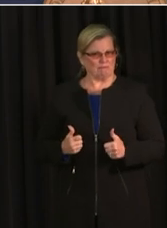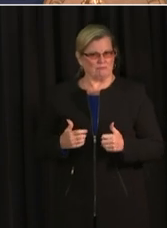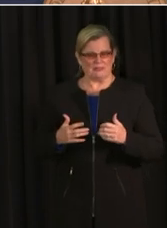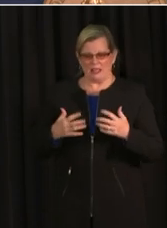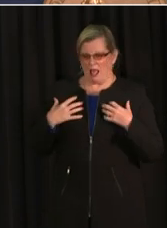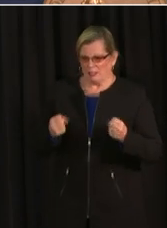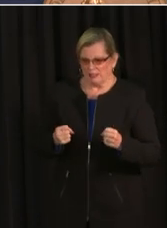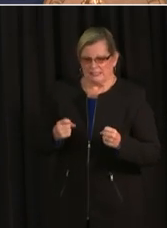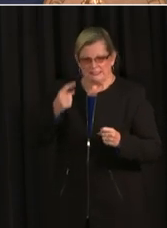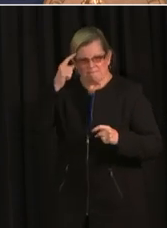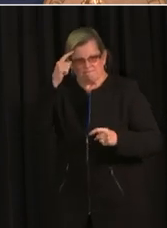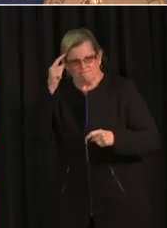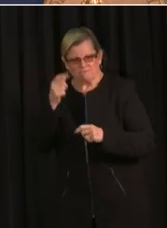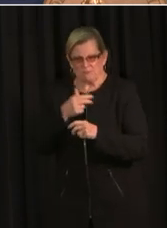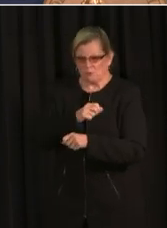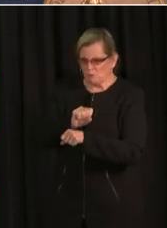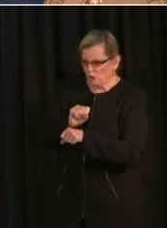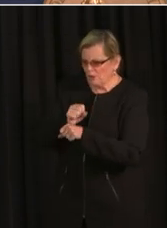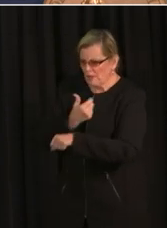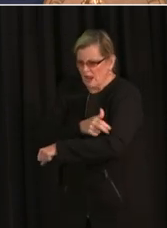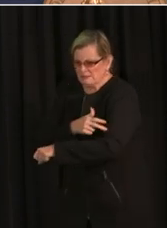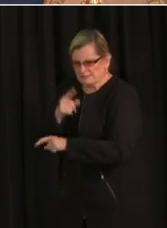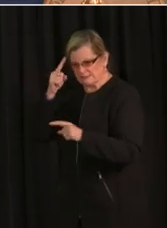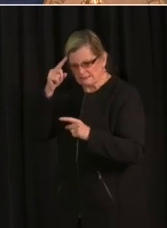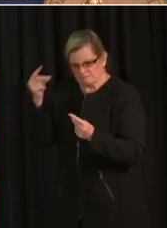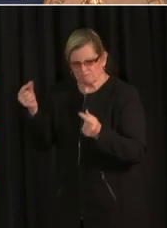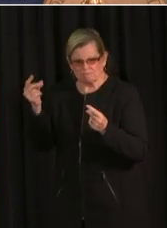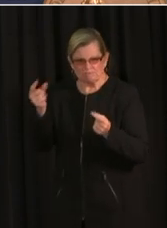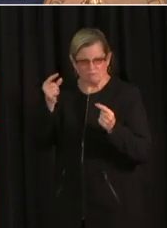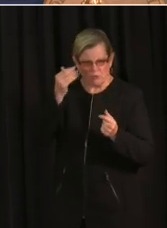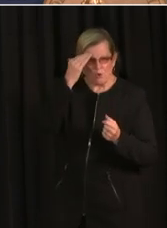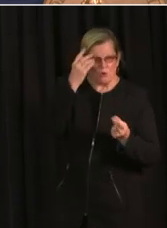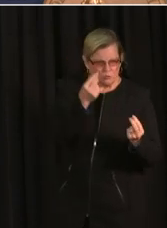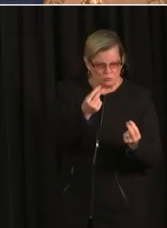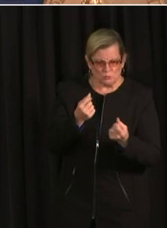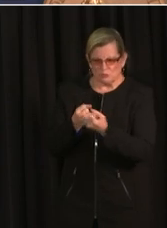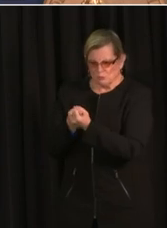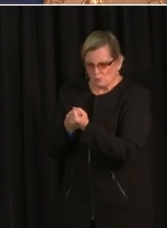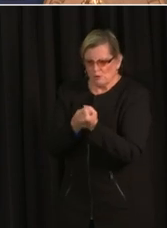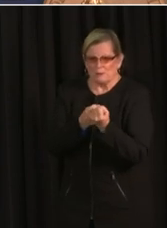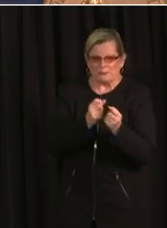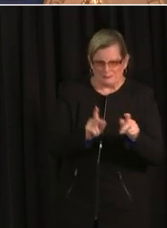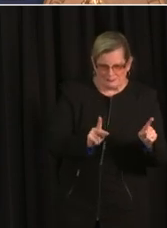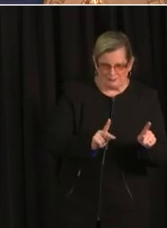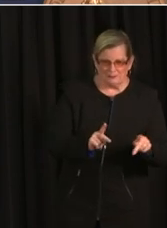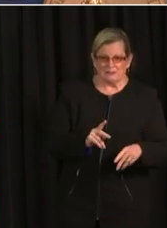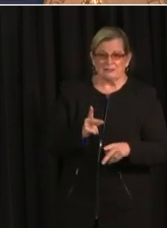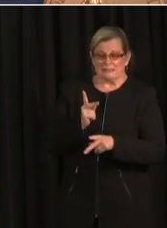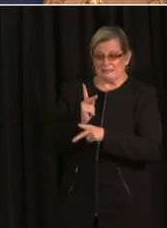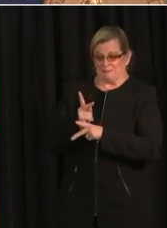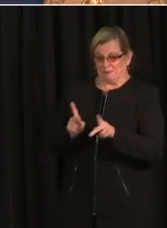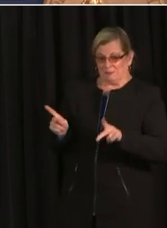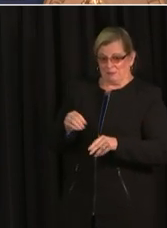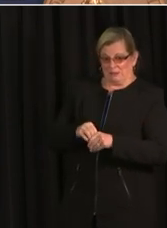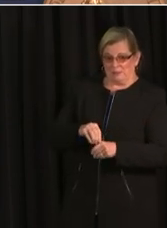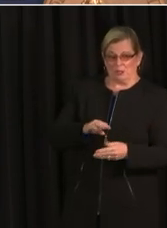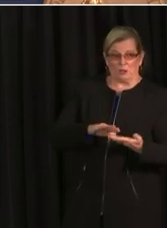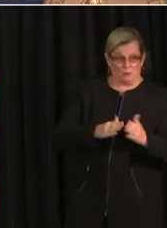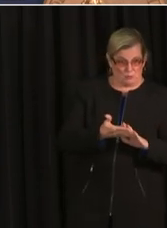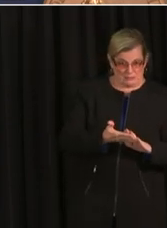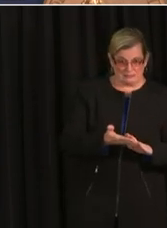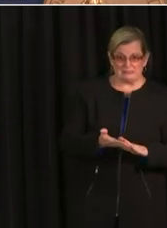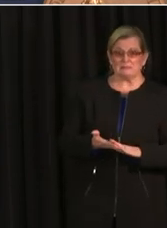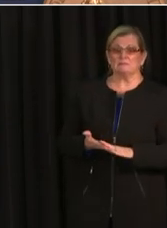the hospital supports that are there. That are available in our communities to help people if